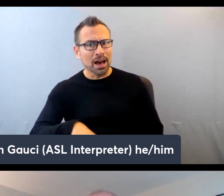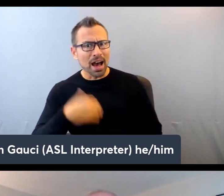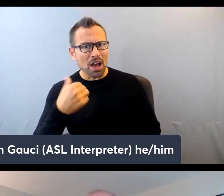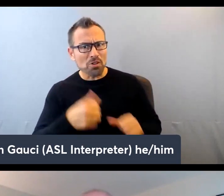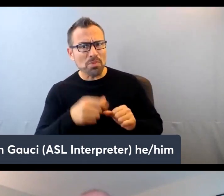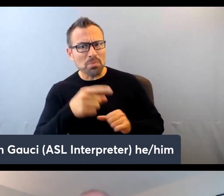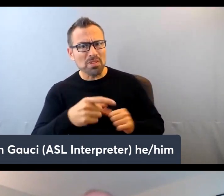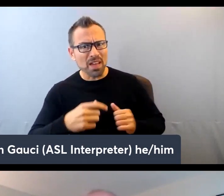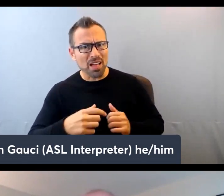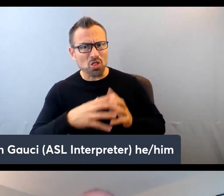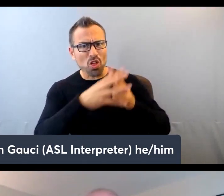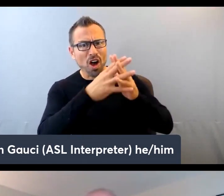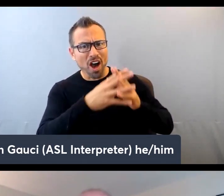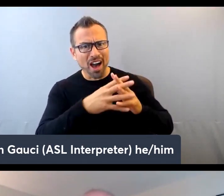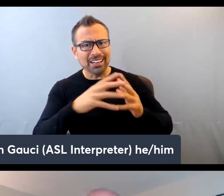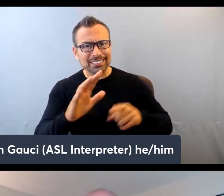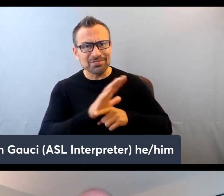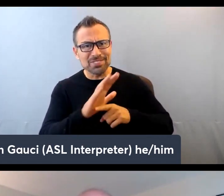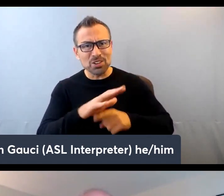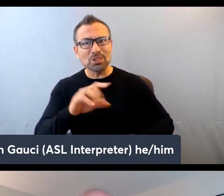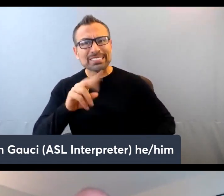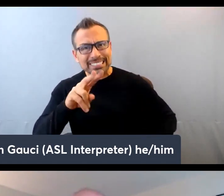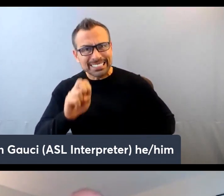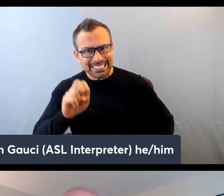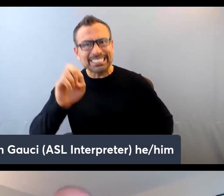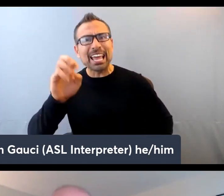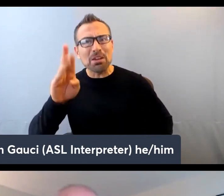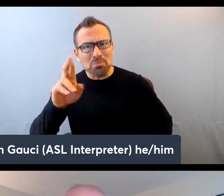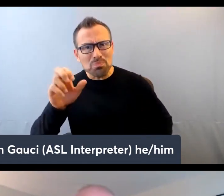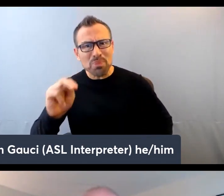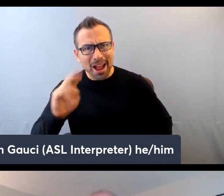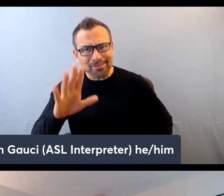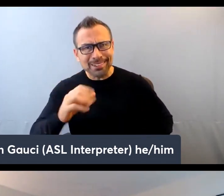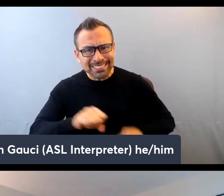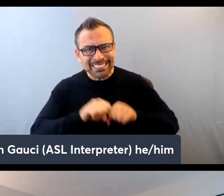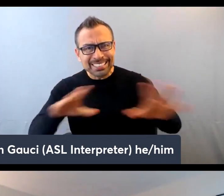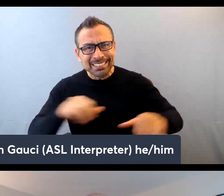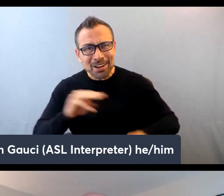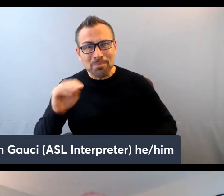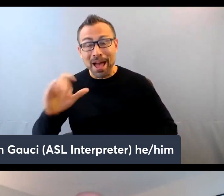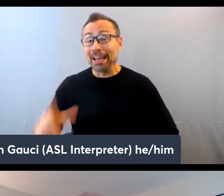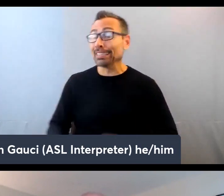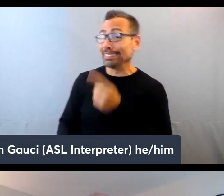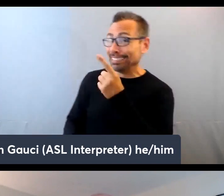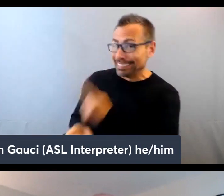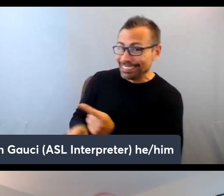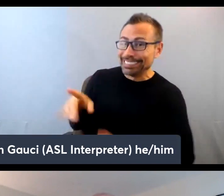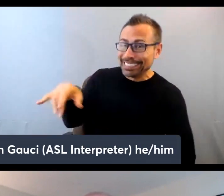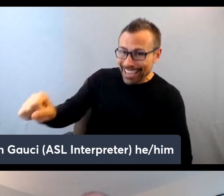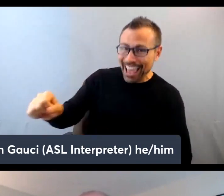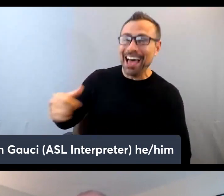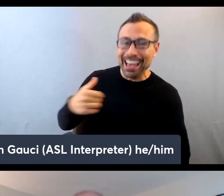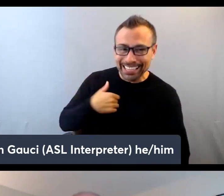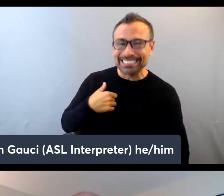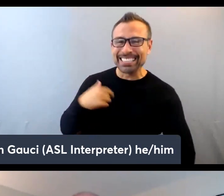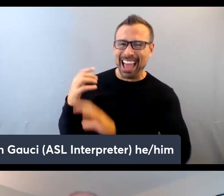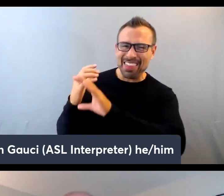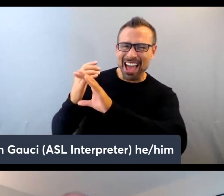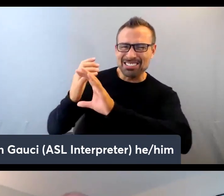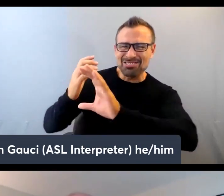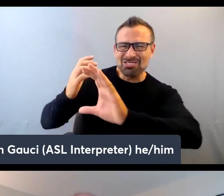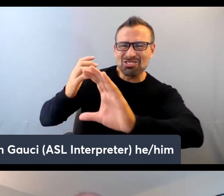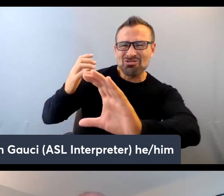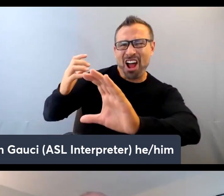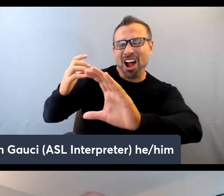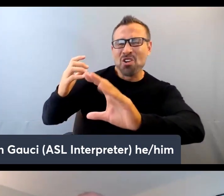Brown, VP, with his delivery of Mac? Yes, rolling up the truck with the wall of Mac Minis, and I